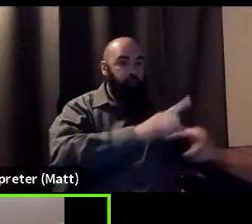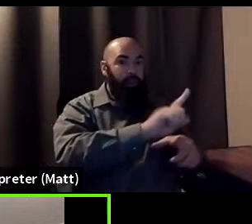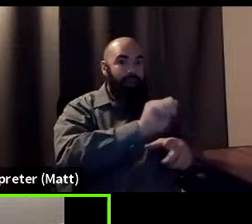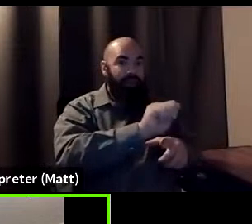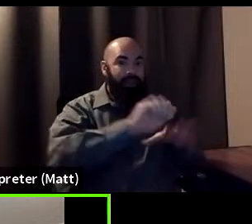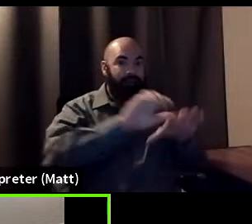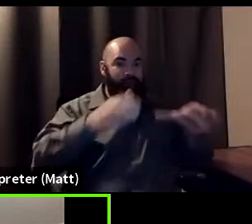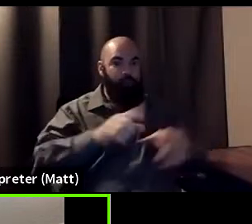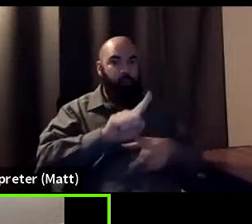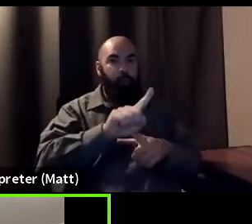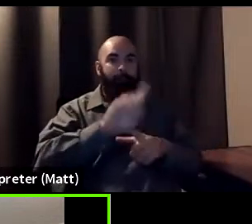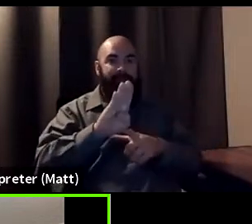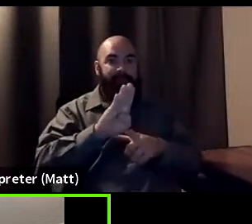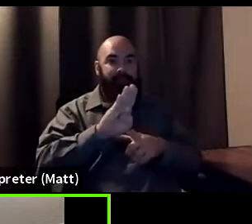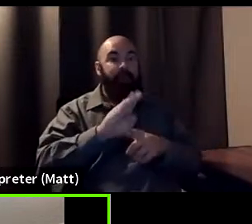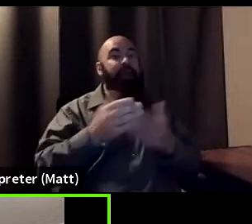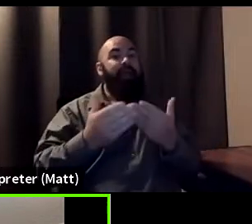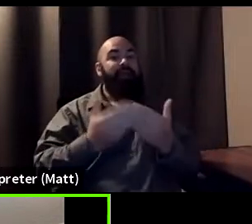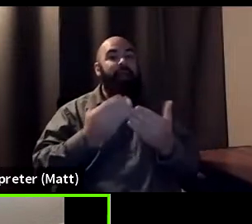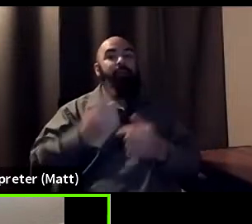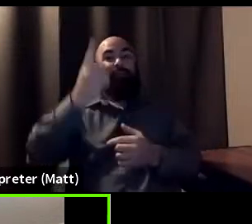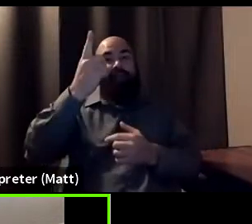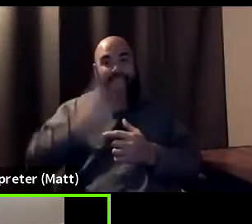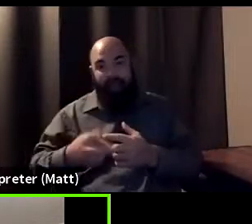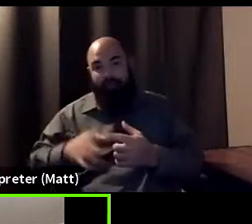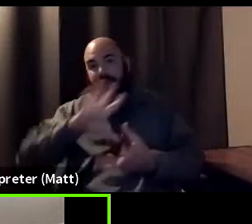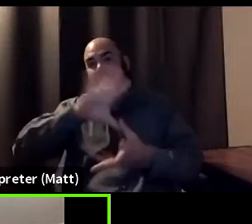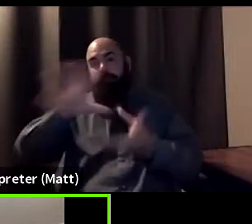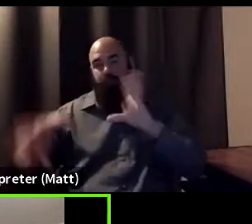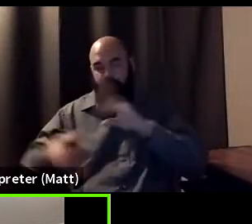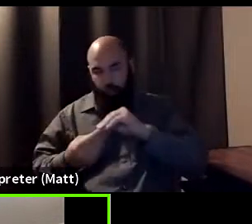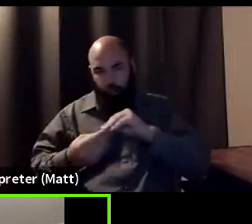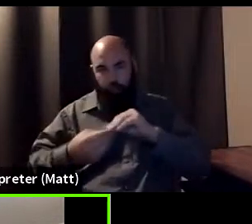of the state that's eligible in the 1B phase right now.